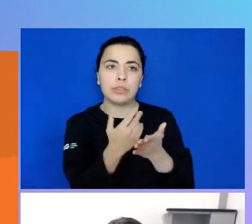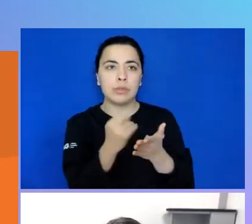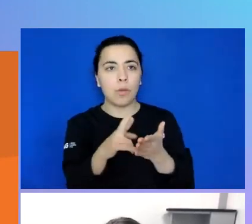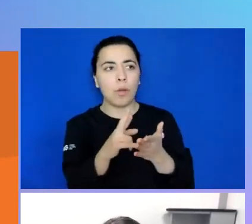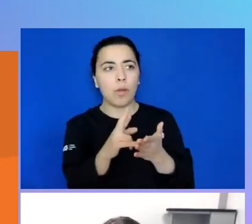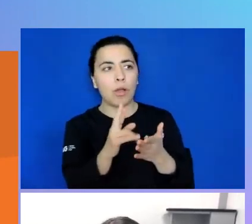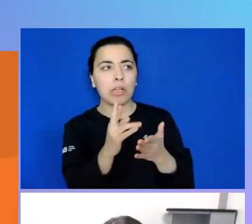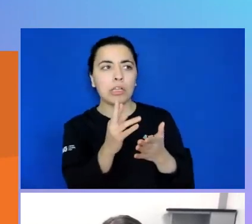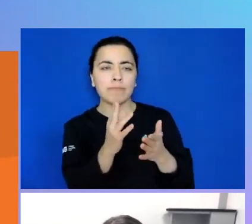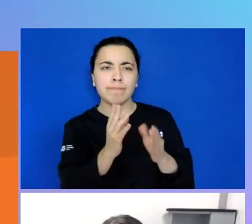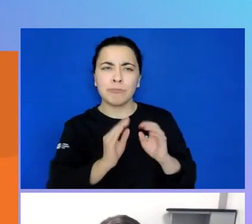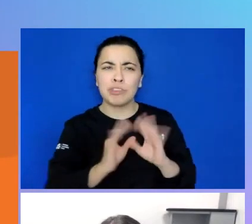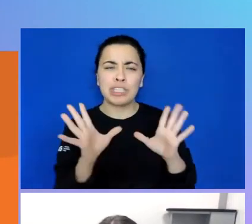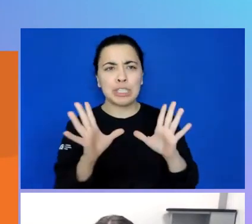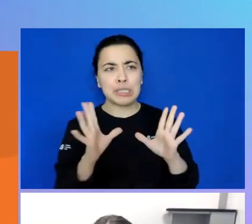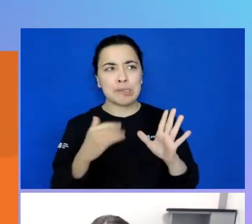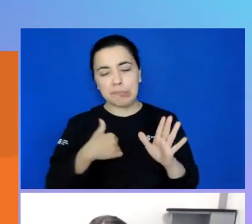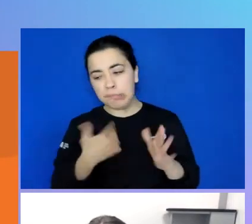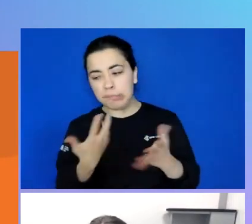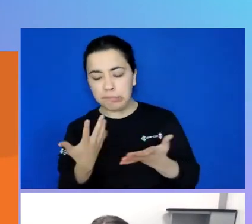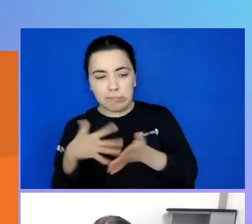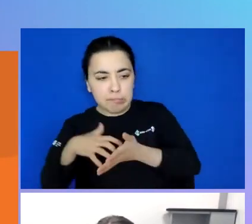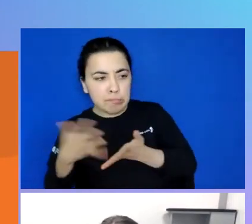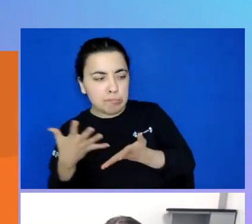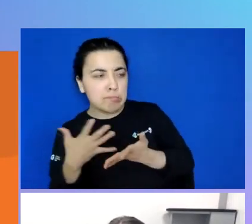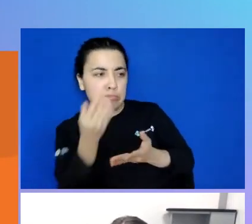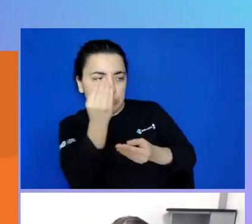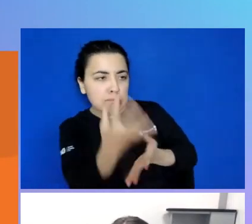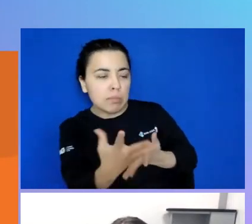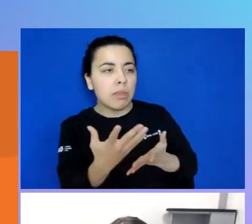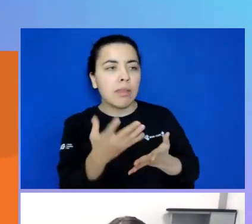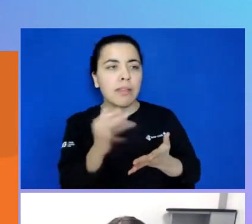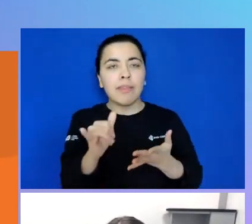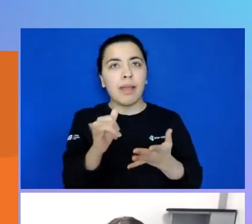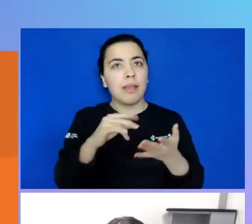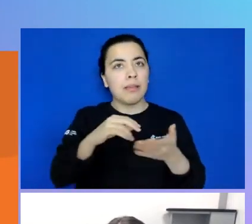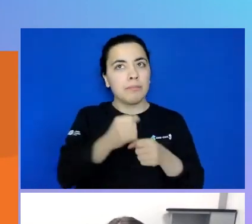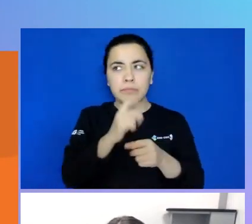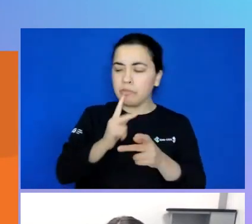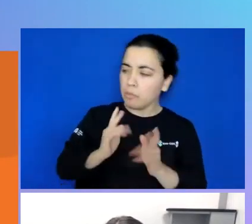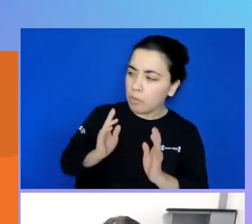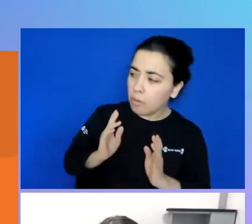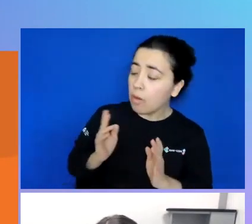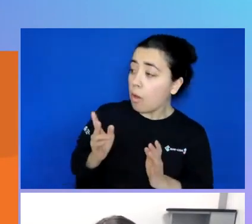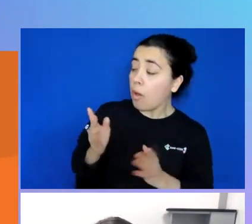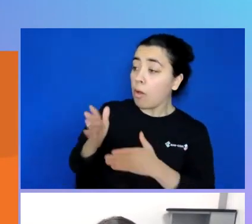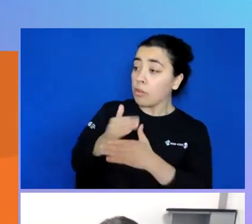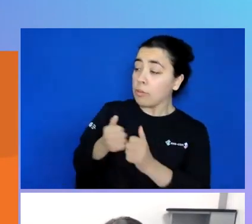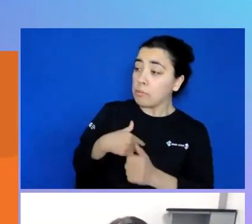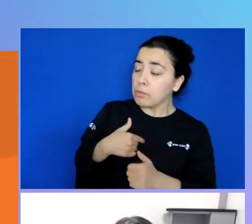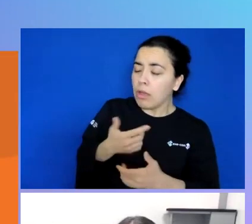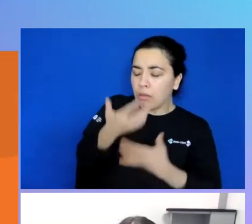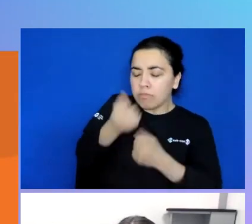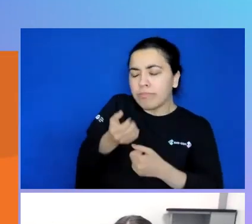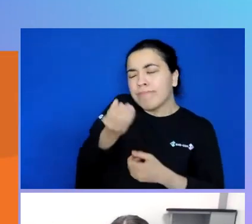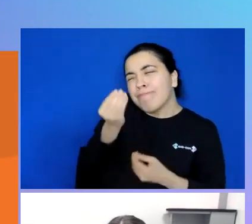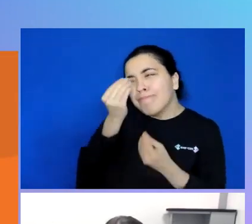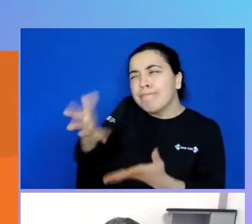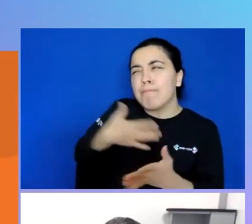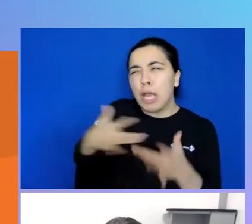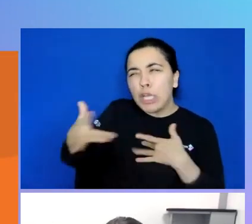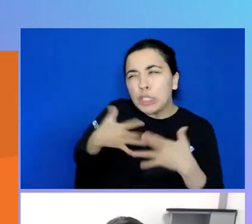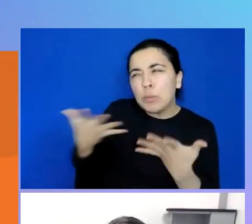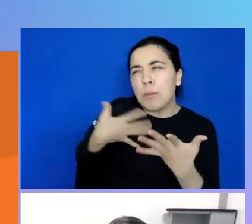vulnerability. This helps reinforce psychological safety. So helping people feel comfortable sharing their own concerns, their anger,